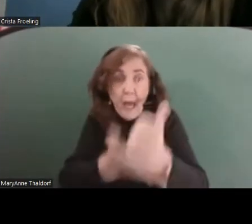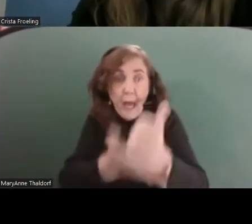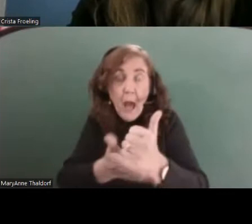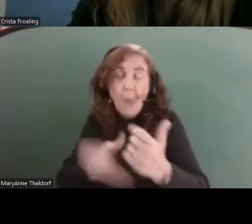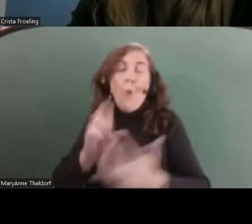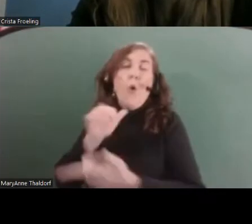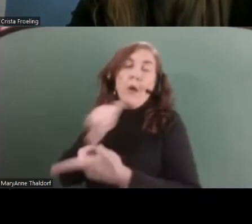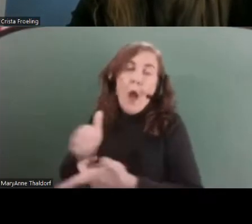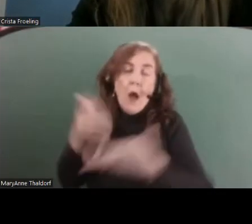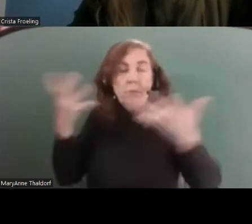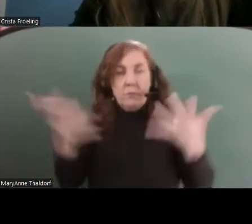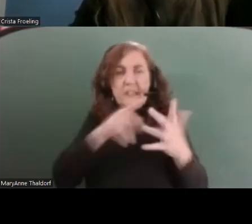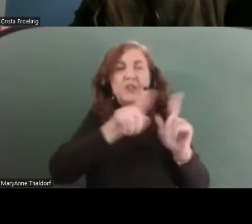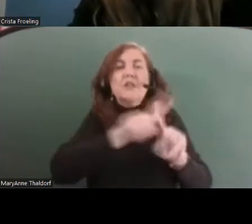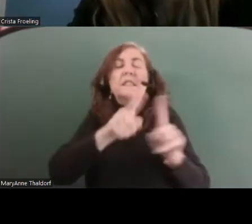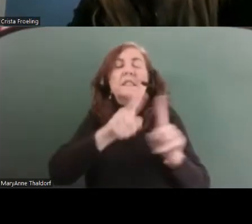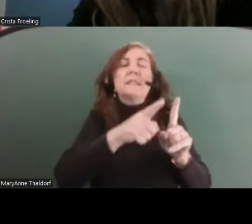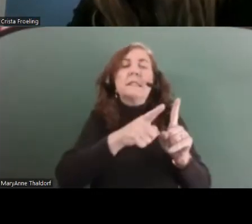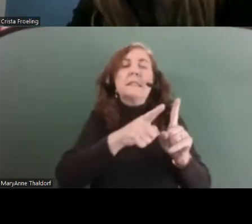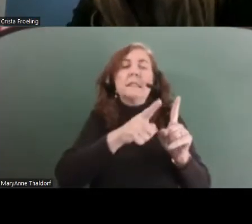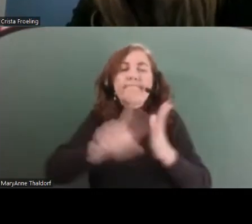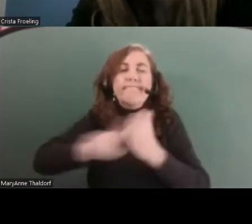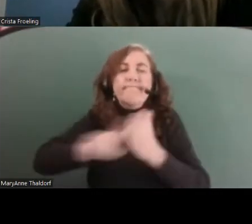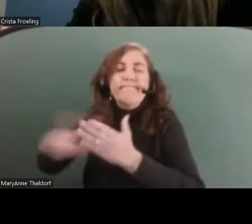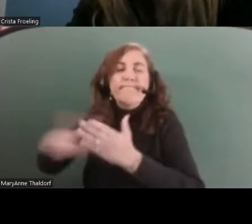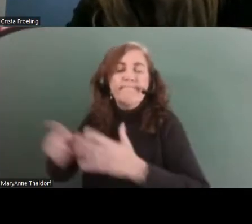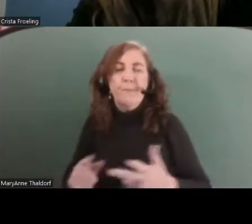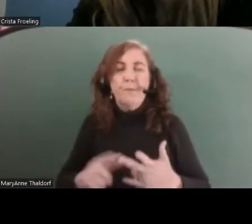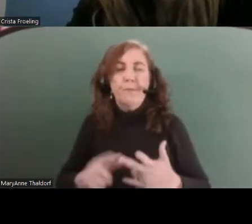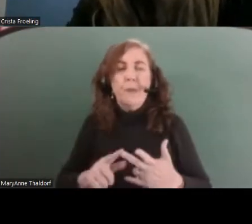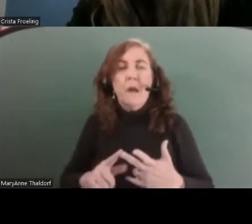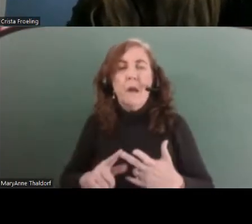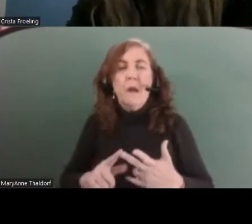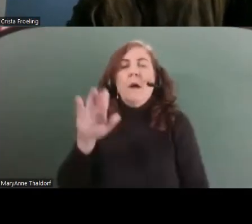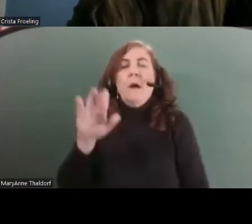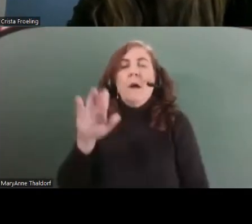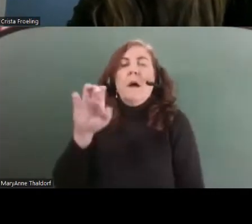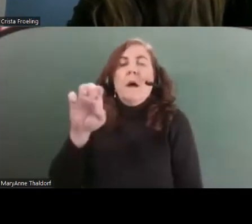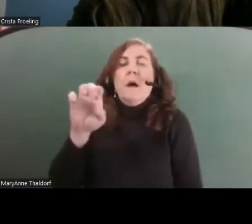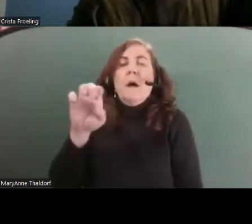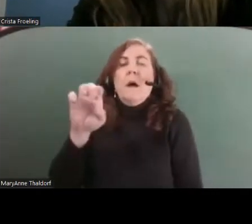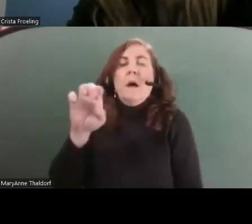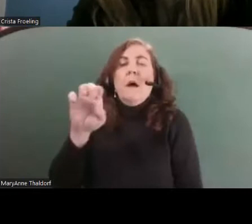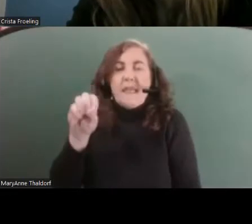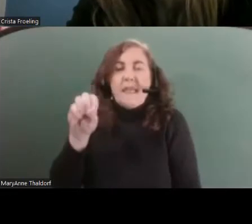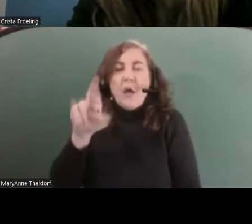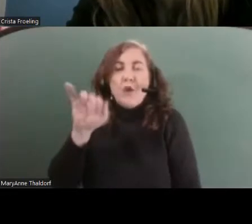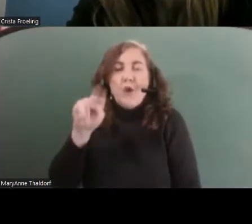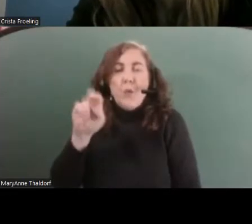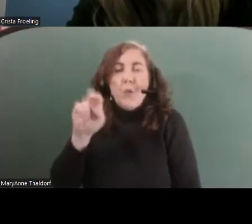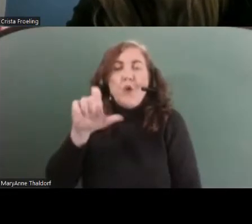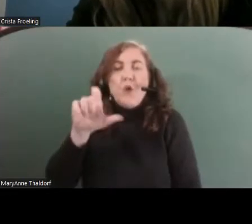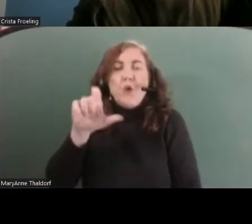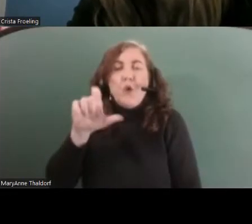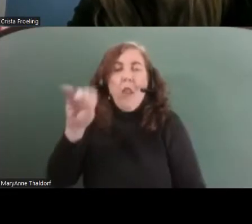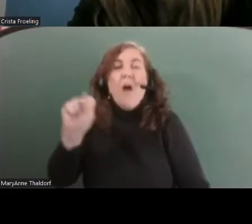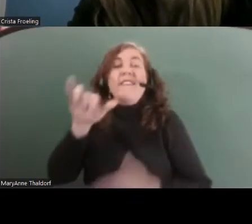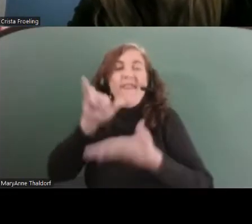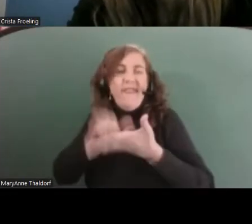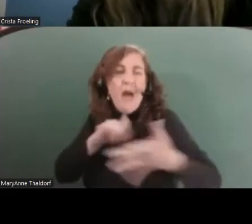Sensory neural loss, that's caused by problems in the inner ear, usually with the missing hair cells in the